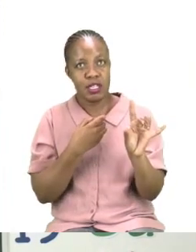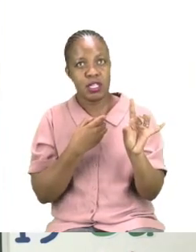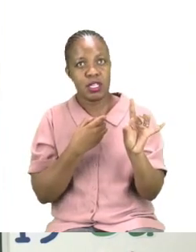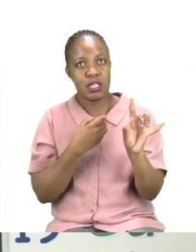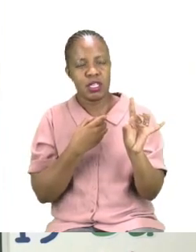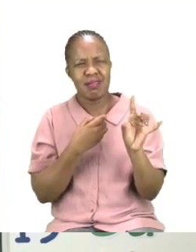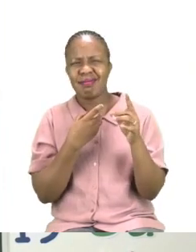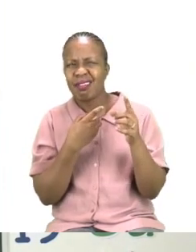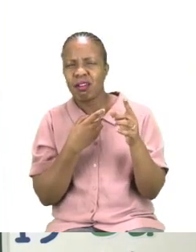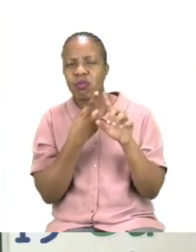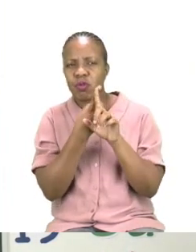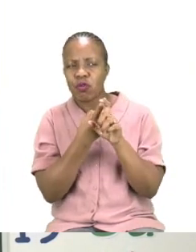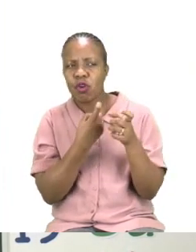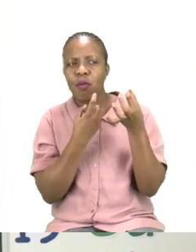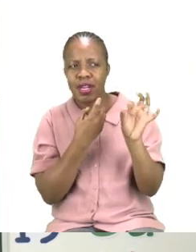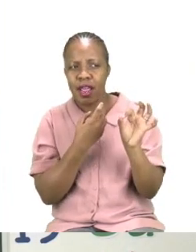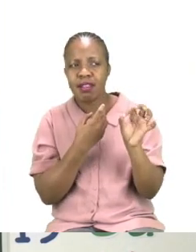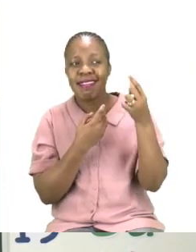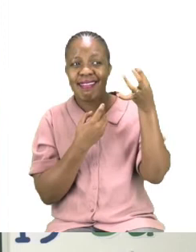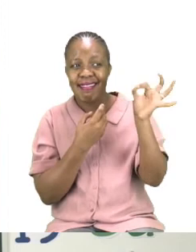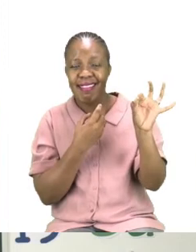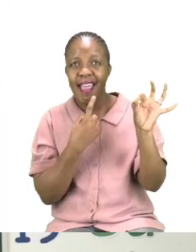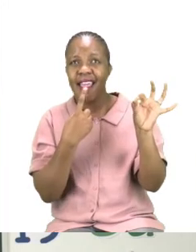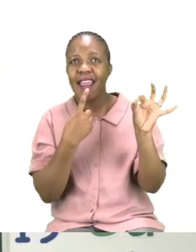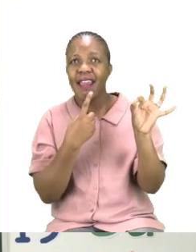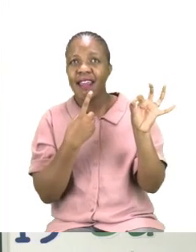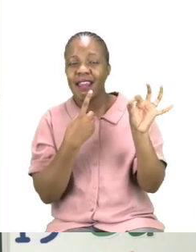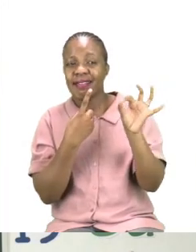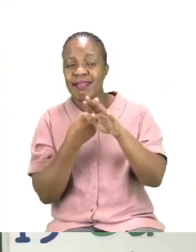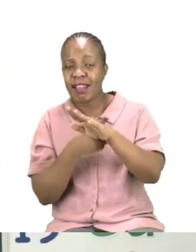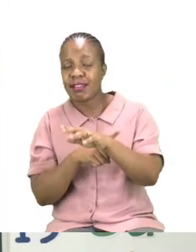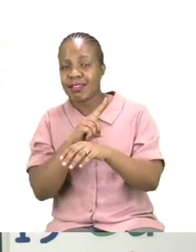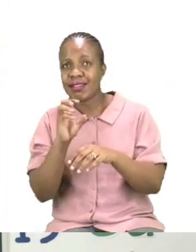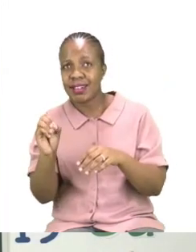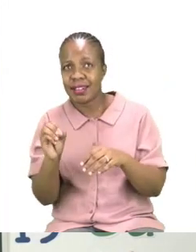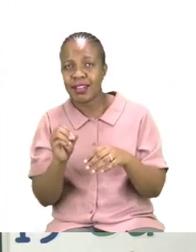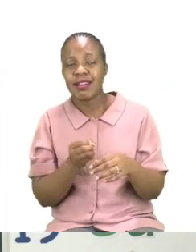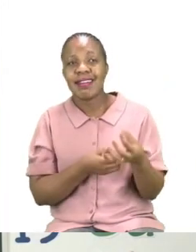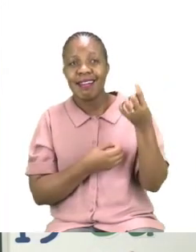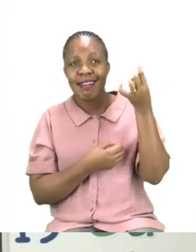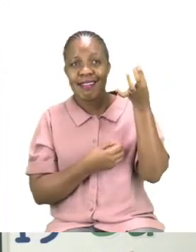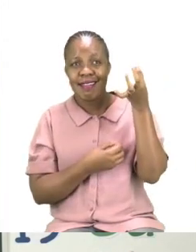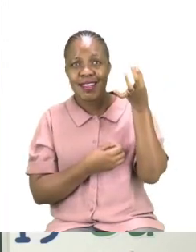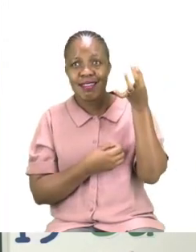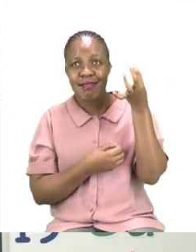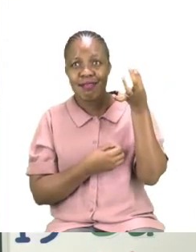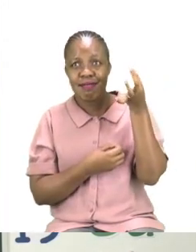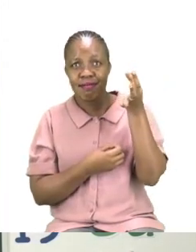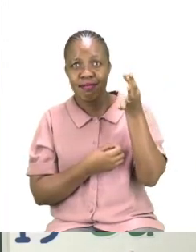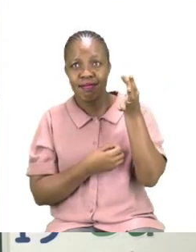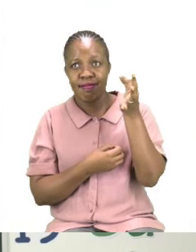number, and this will be our 1 up until we get to 10. So let us count. Are you ready?